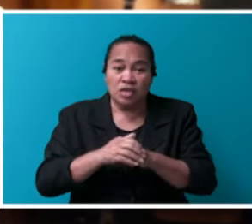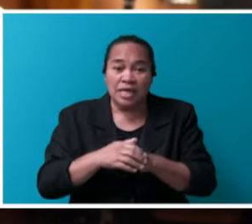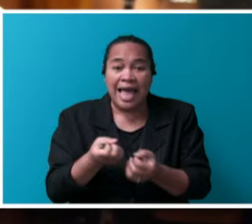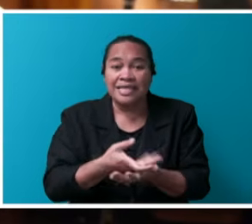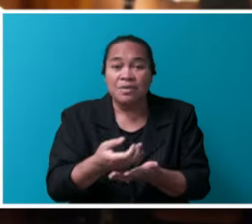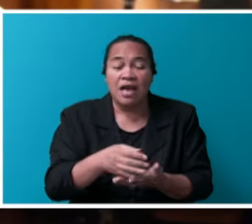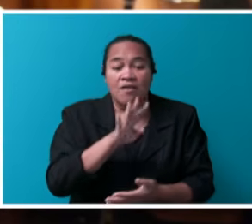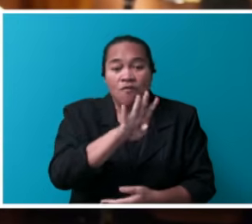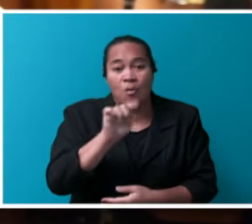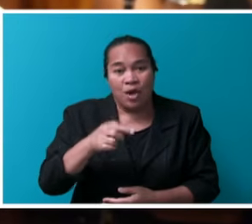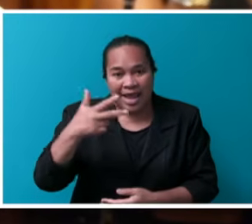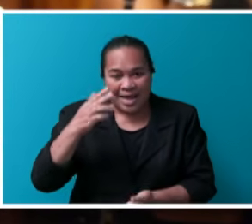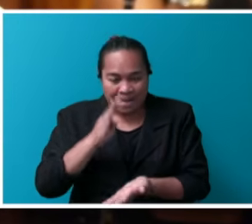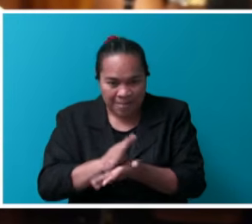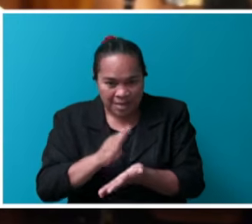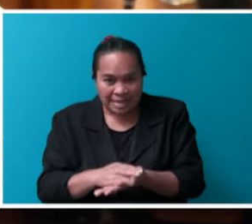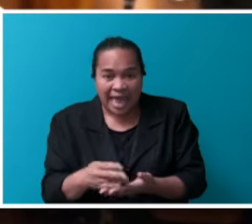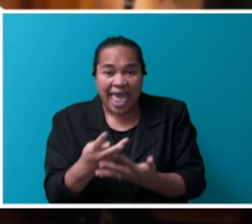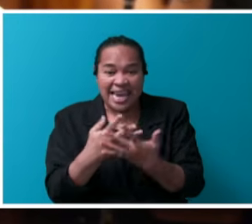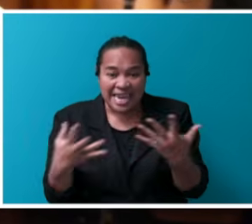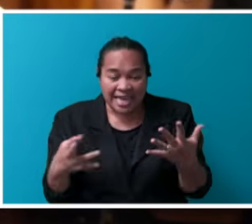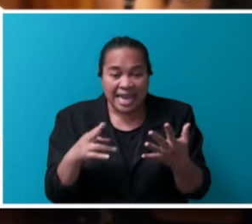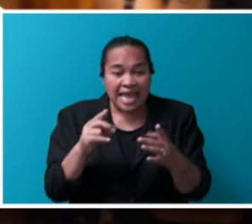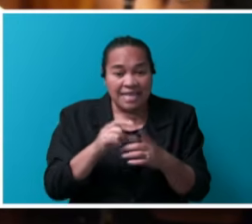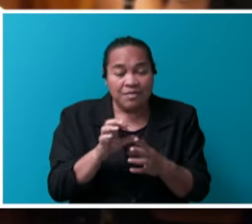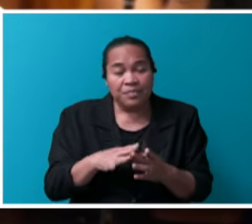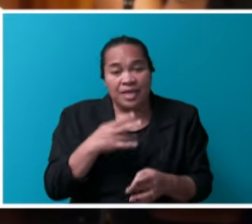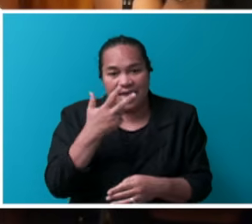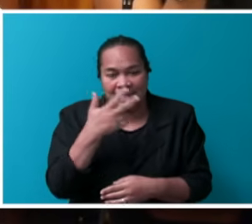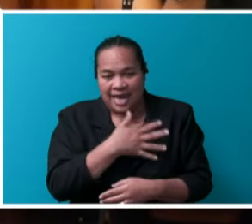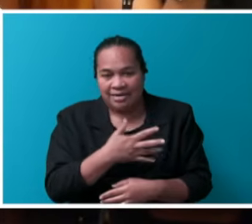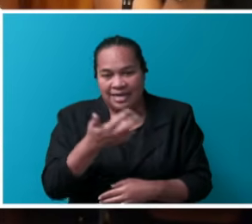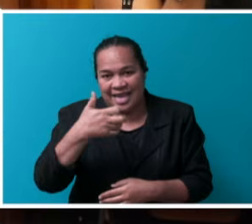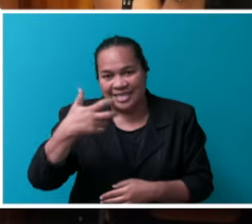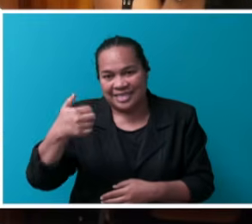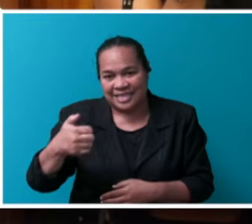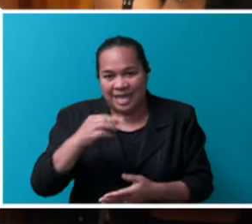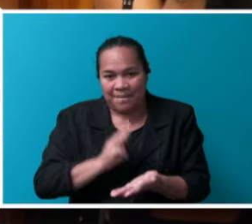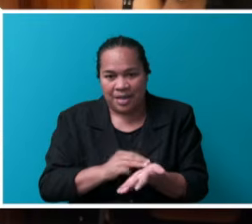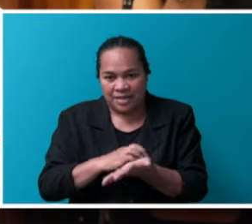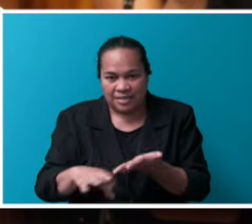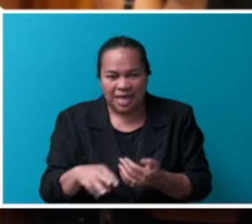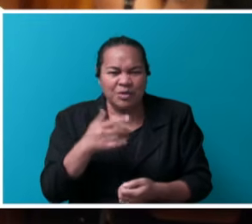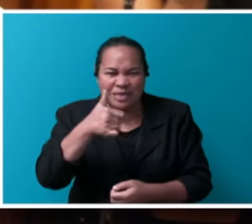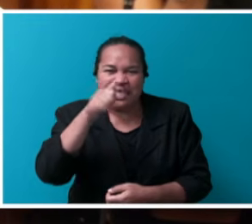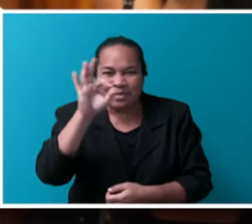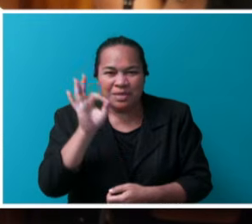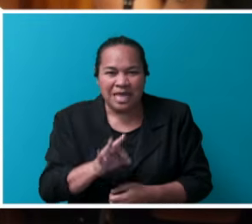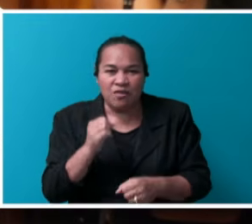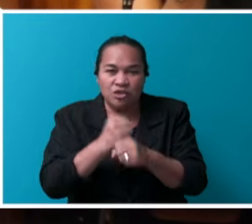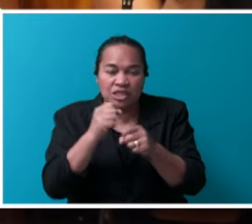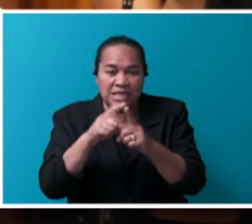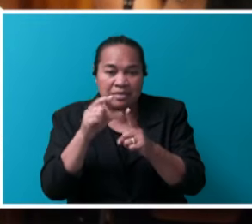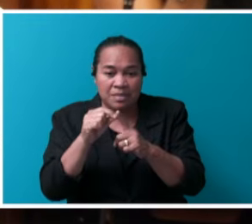$4.8 billion, and a net deficit of $886 million, equivalent to 6% of GDP. Consequently,